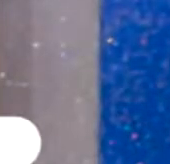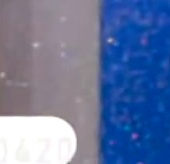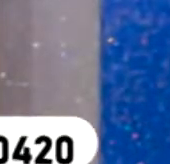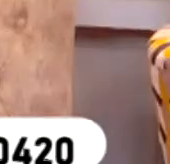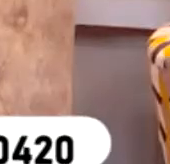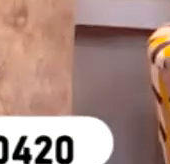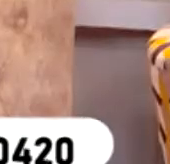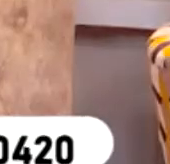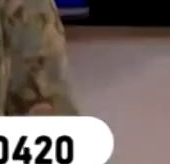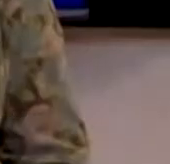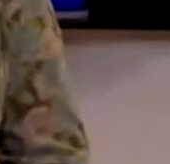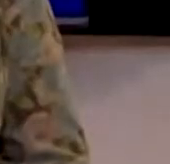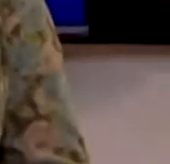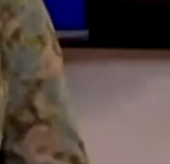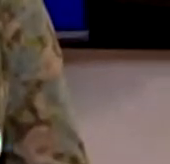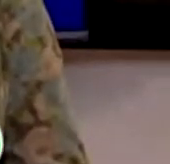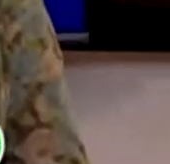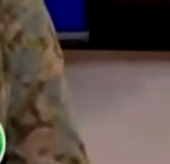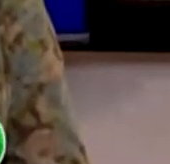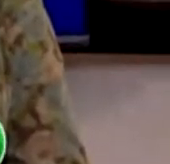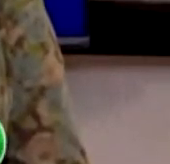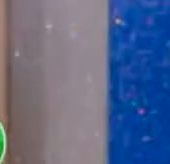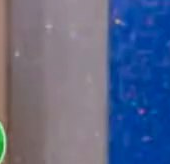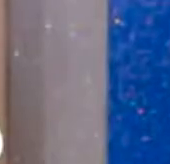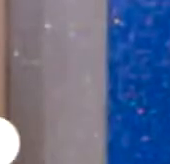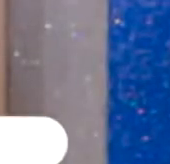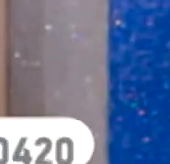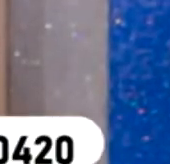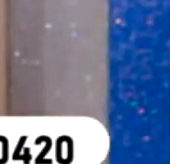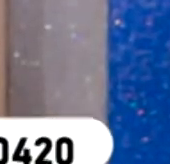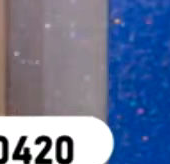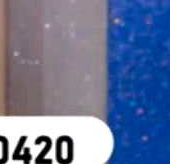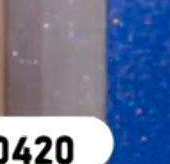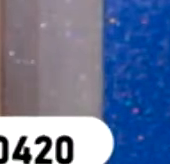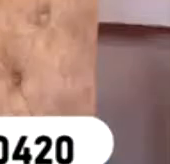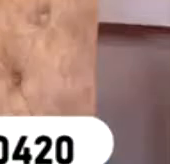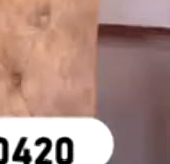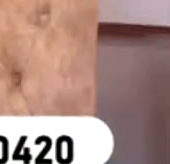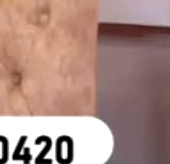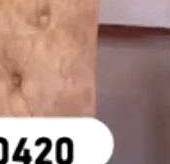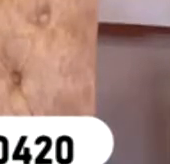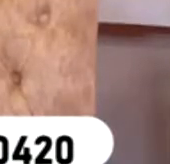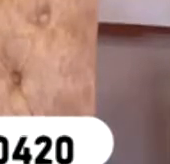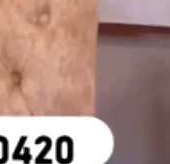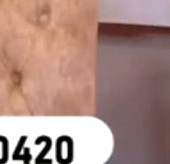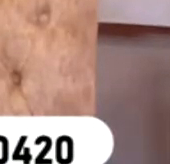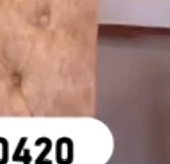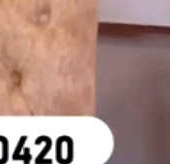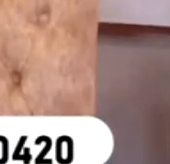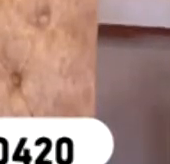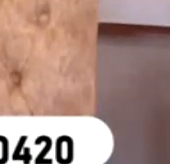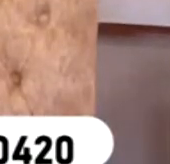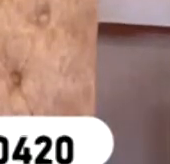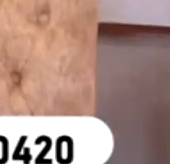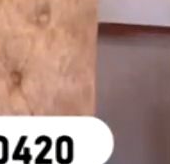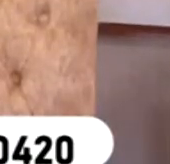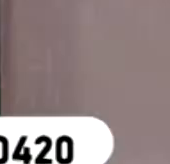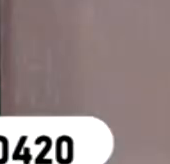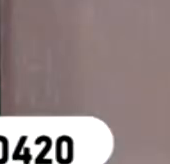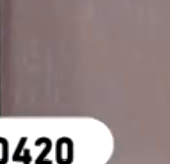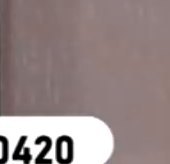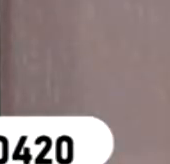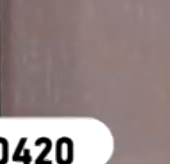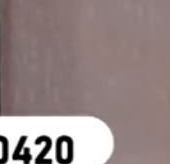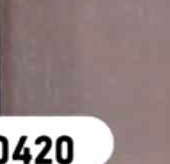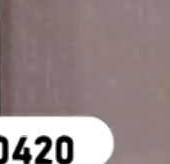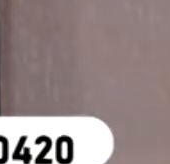Mtoto imelipwa, lakini bado tunataka kuendelea throughout. Loto moto imekuja kwa maisha yetu when